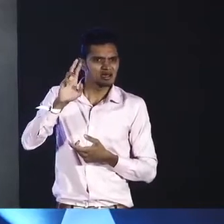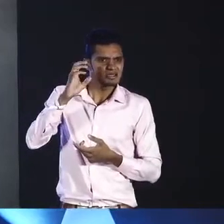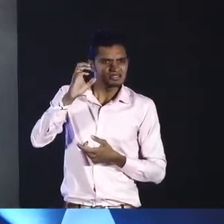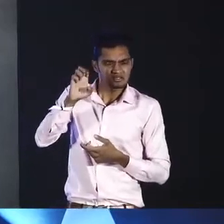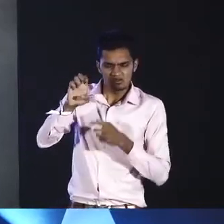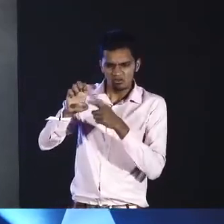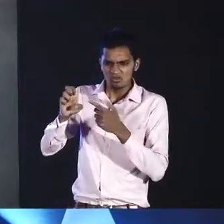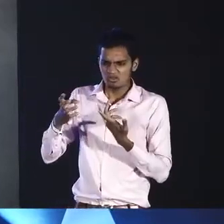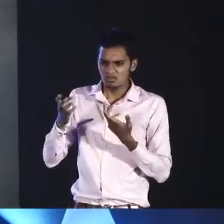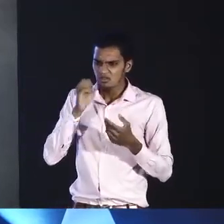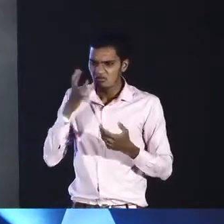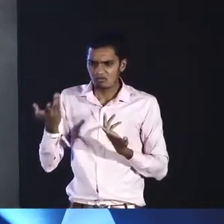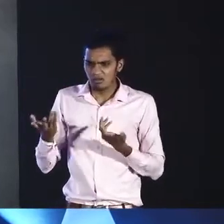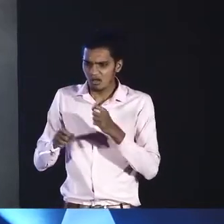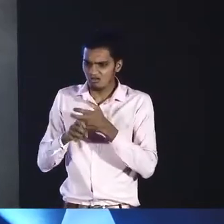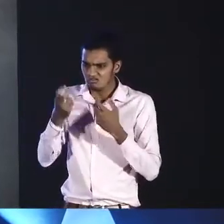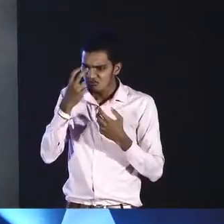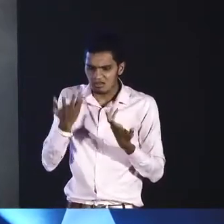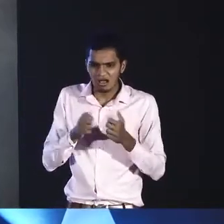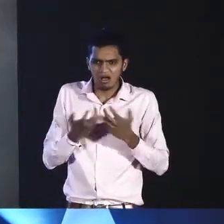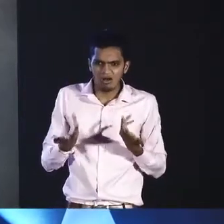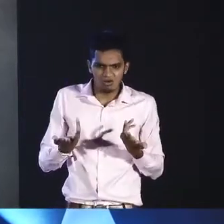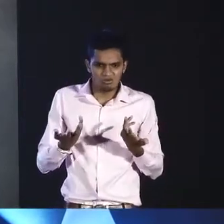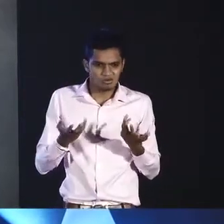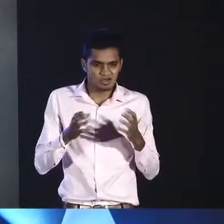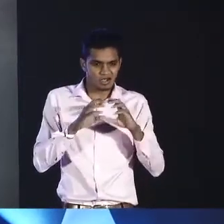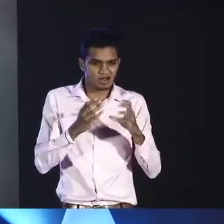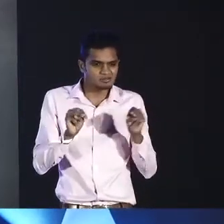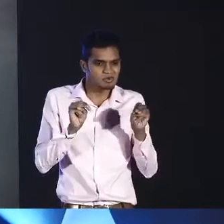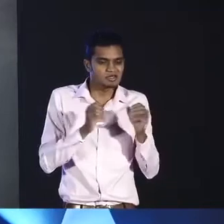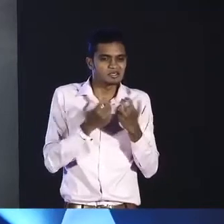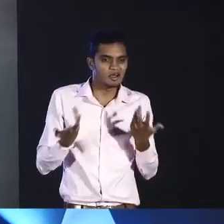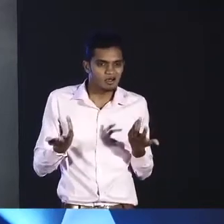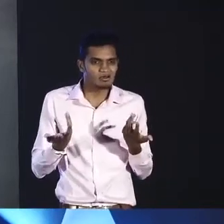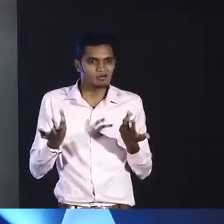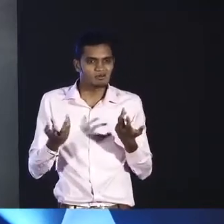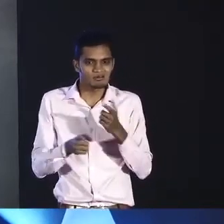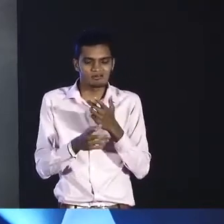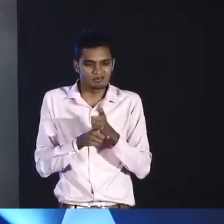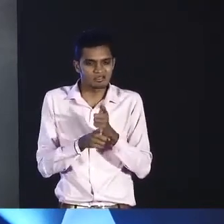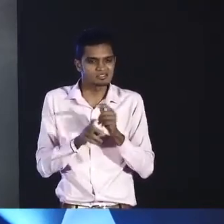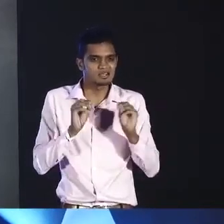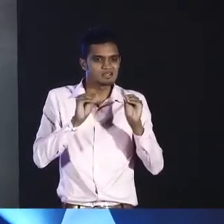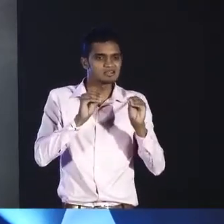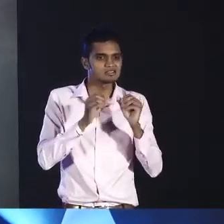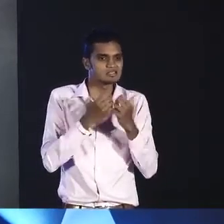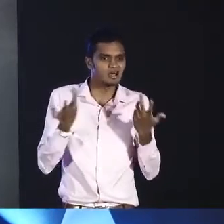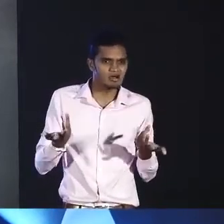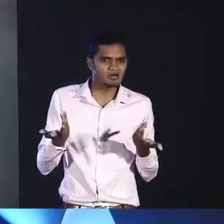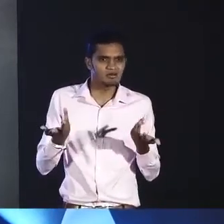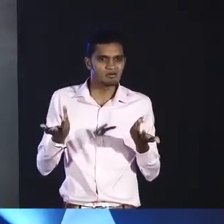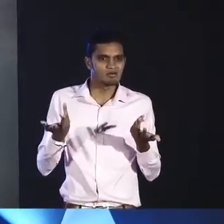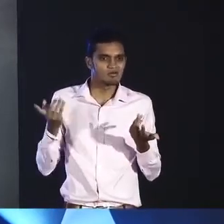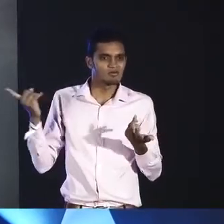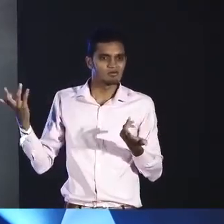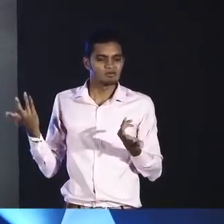and credit? How are you going to manage the class? What are you going to do?" They were working from a logic which is absolutely plain. And it doesn't